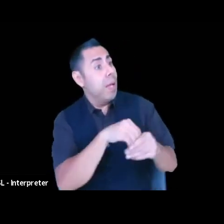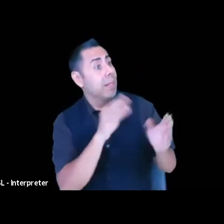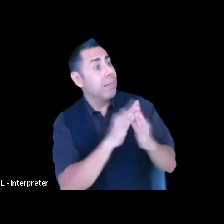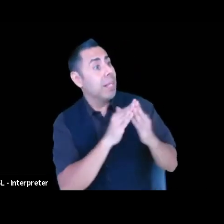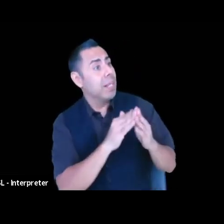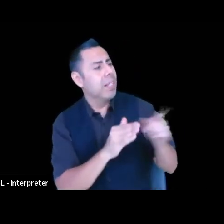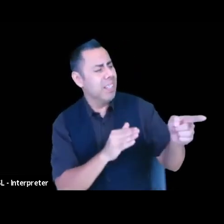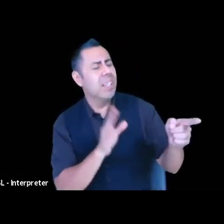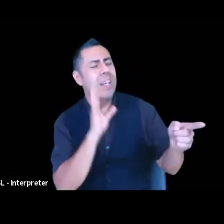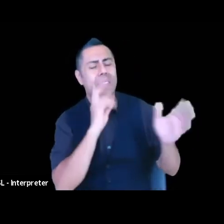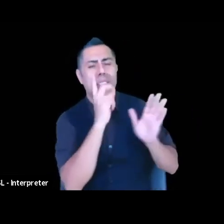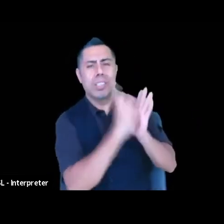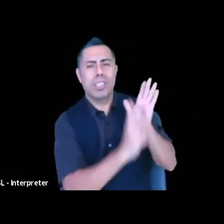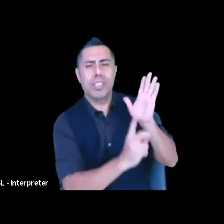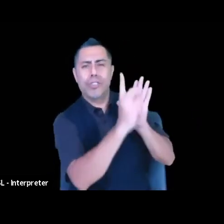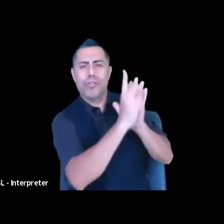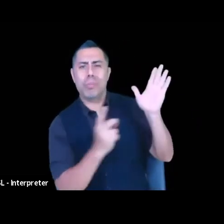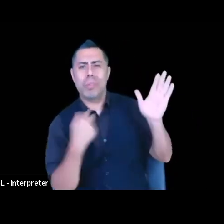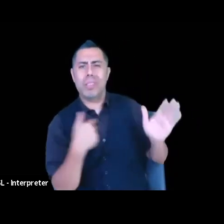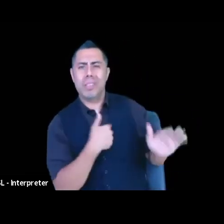it's just hard.